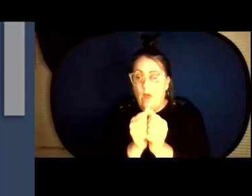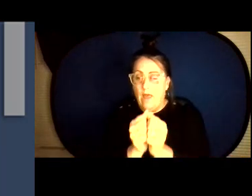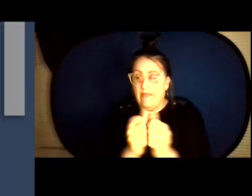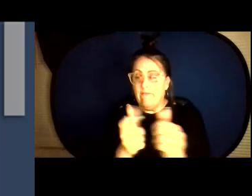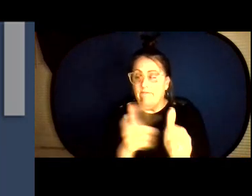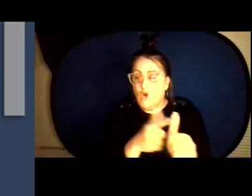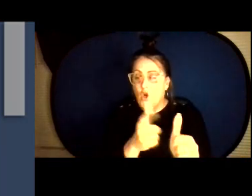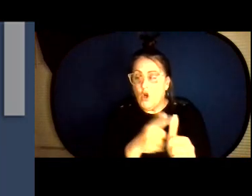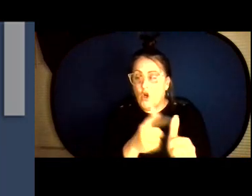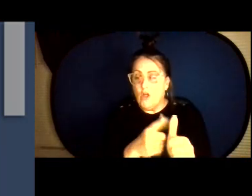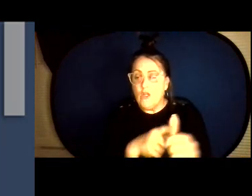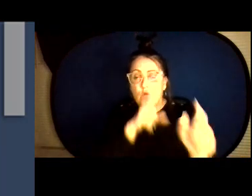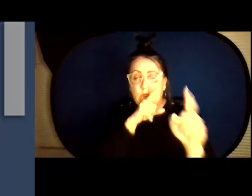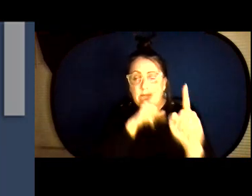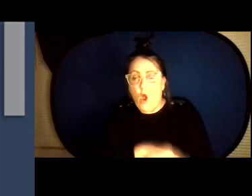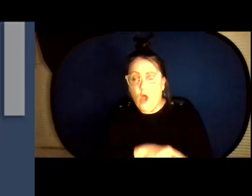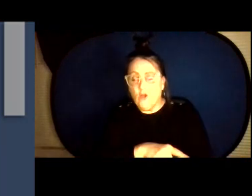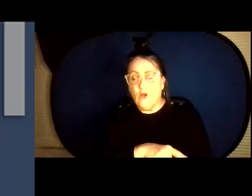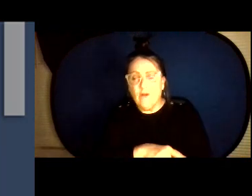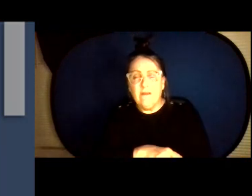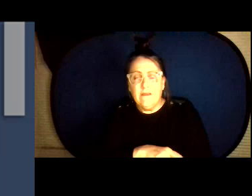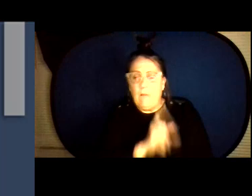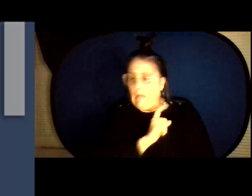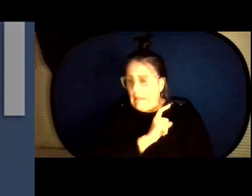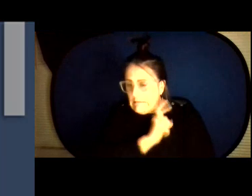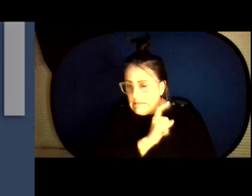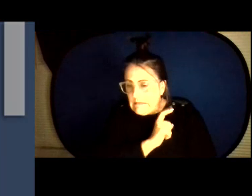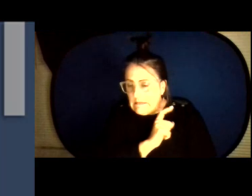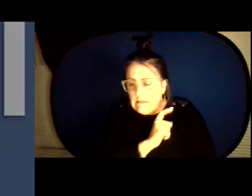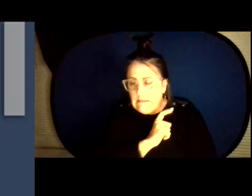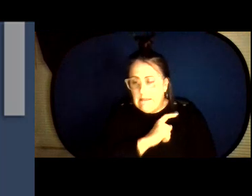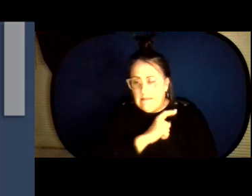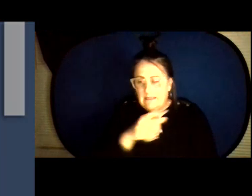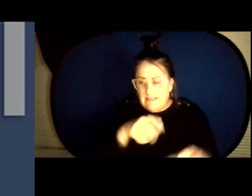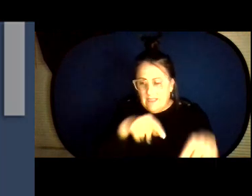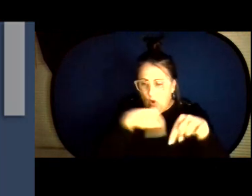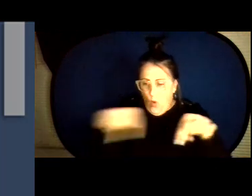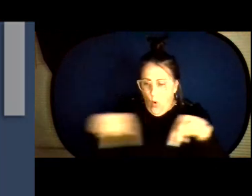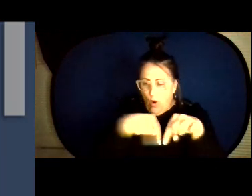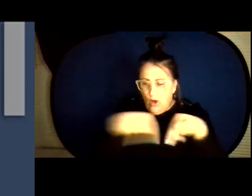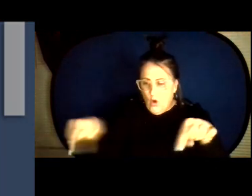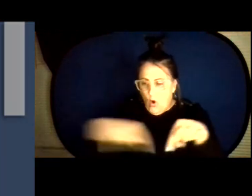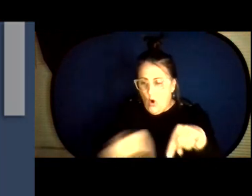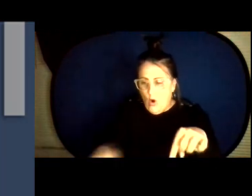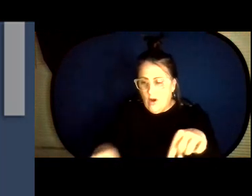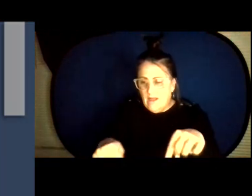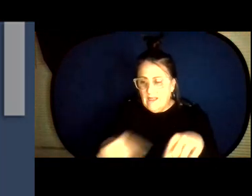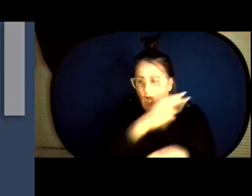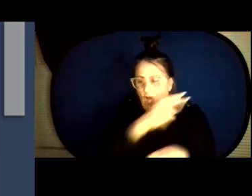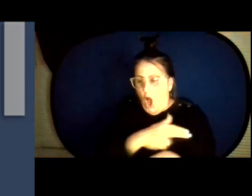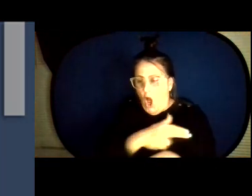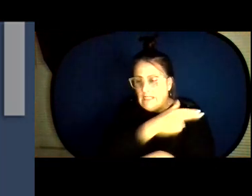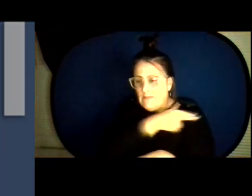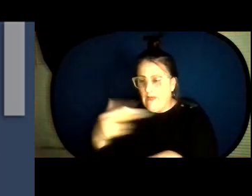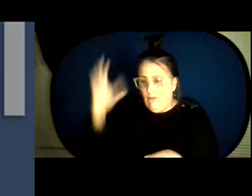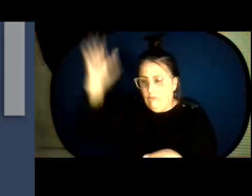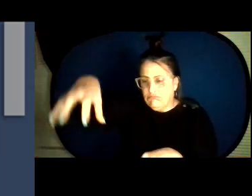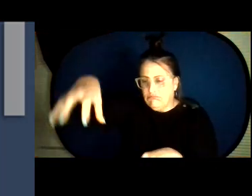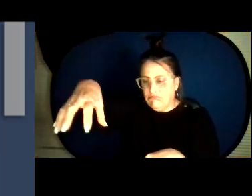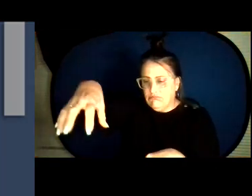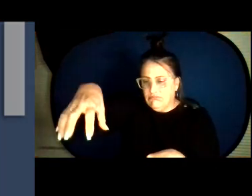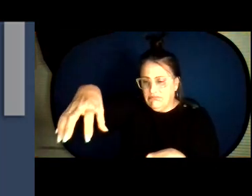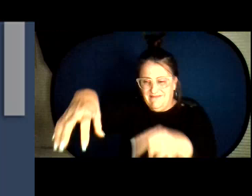responders, because the corridor is right next to a hospital, or a hospital is right next to the corridor where they want to put an ATP project,